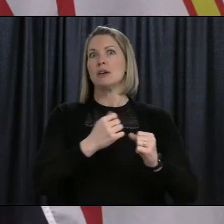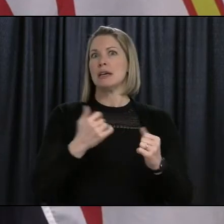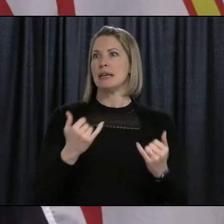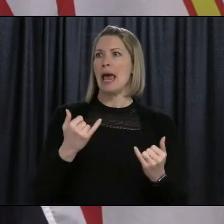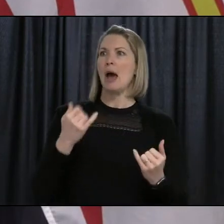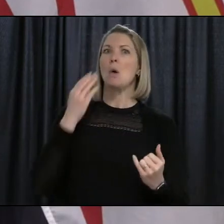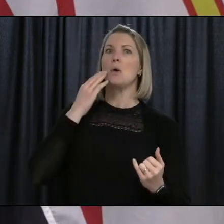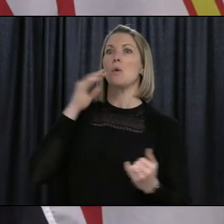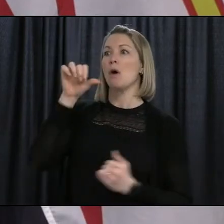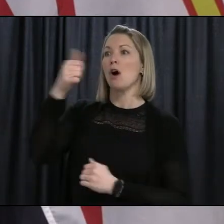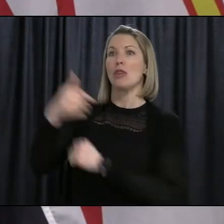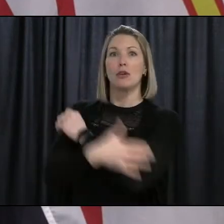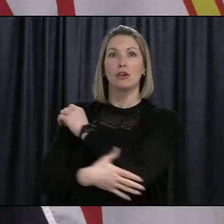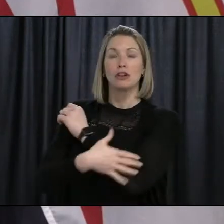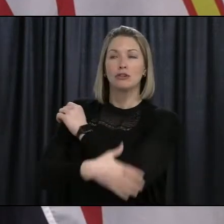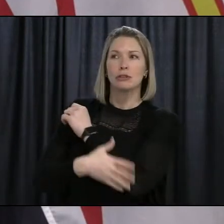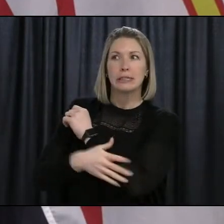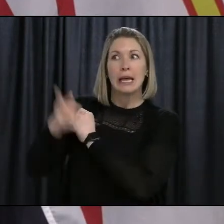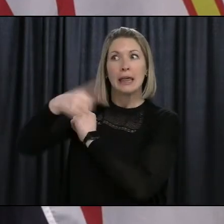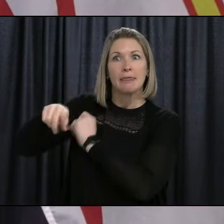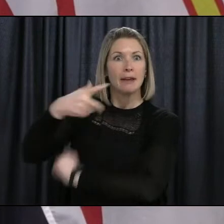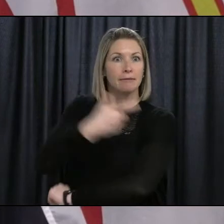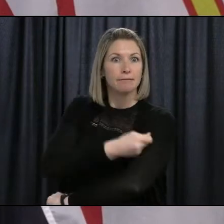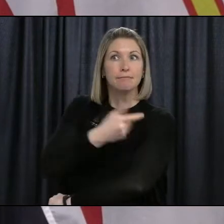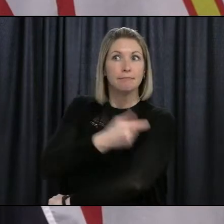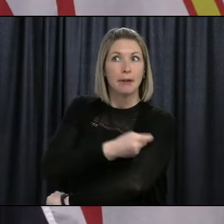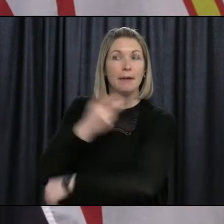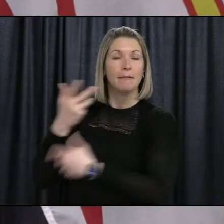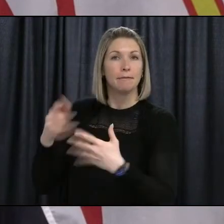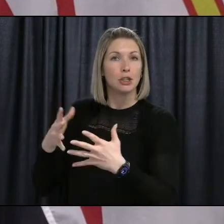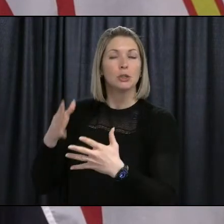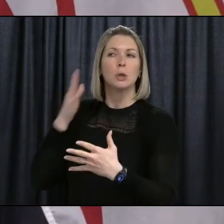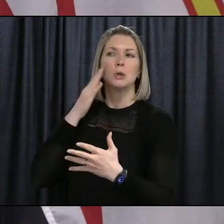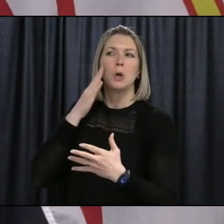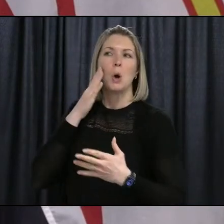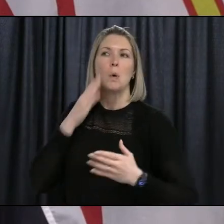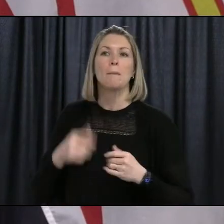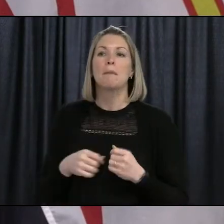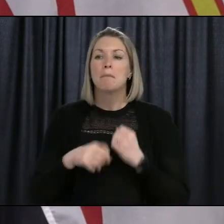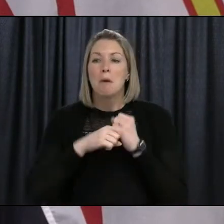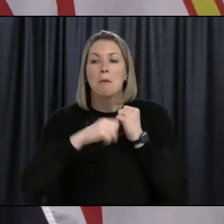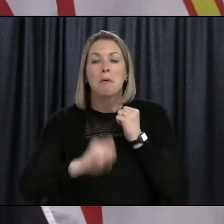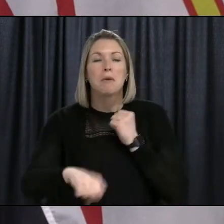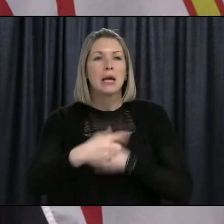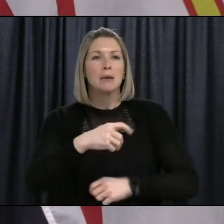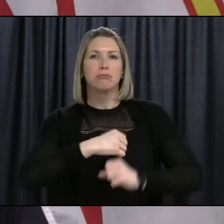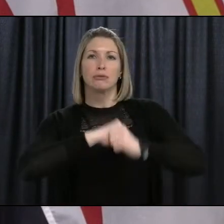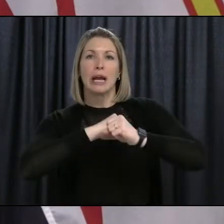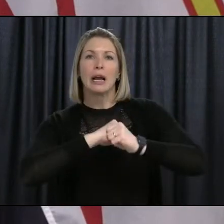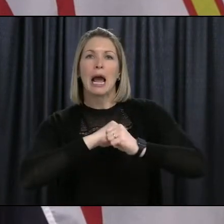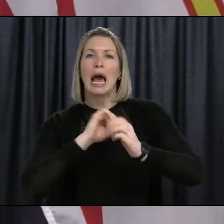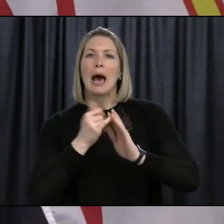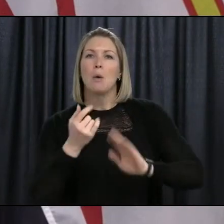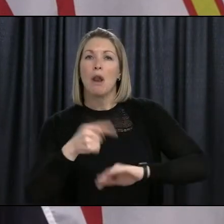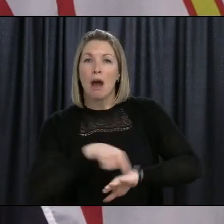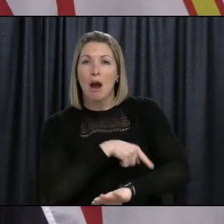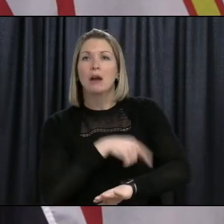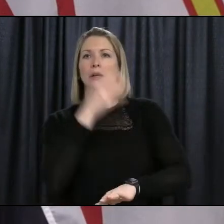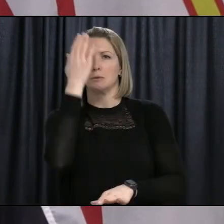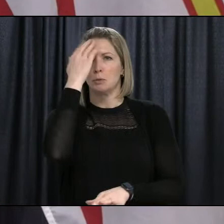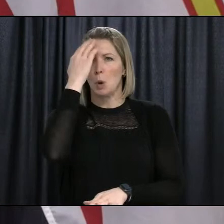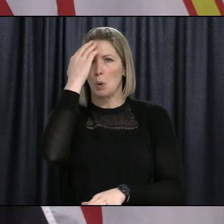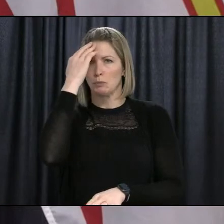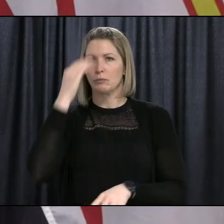now emerging and shows that the first dose of COVID-19 vaccine offers protection for a longer duration.